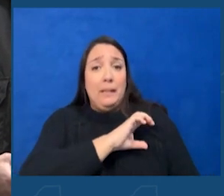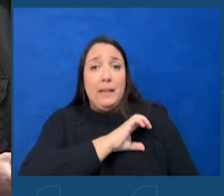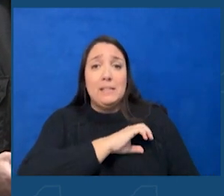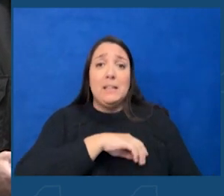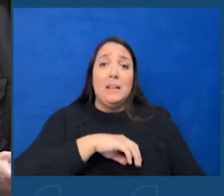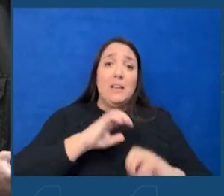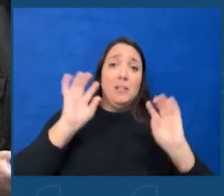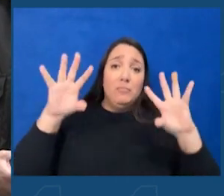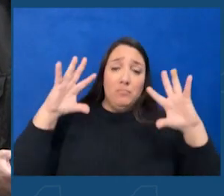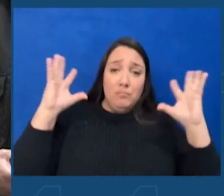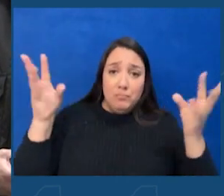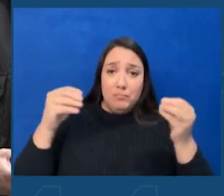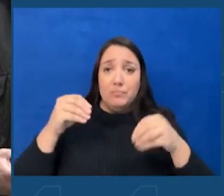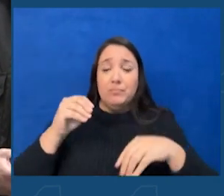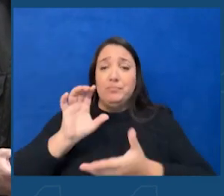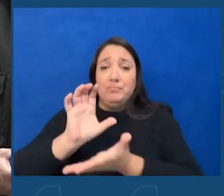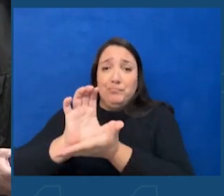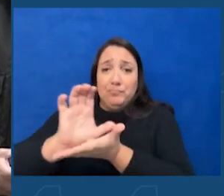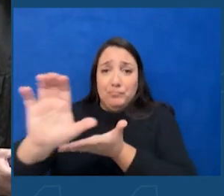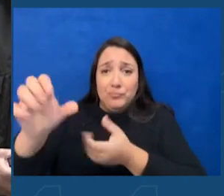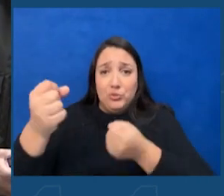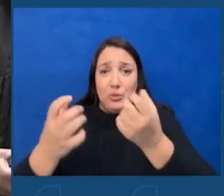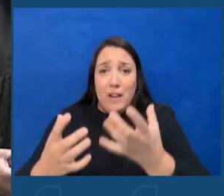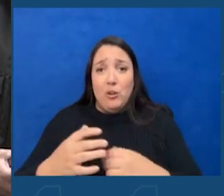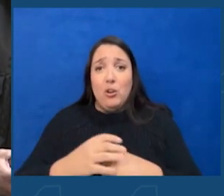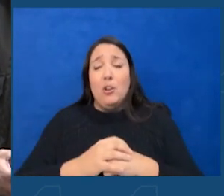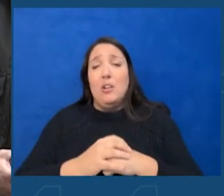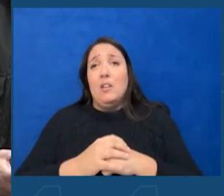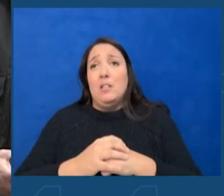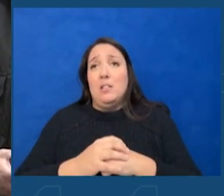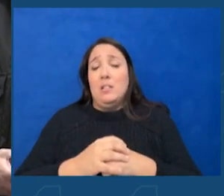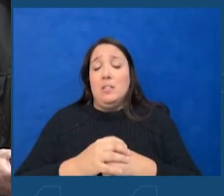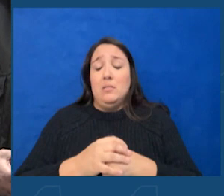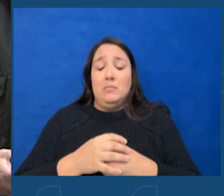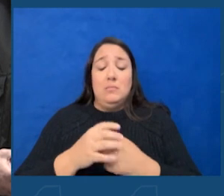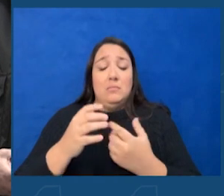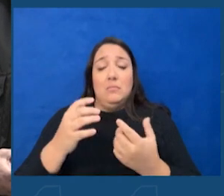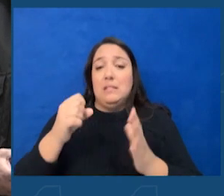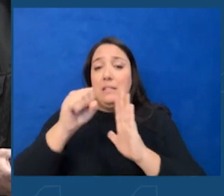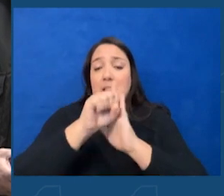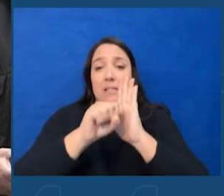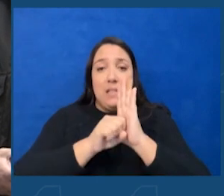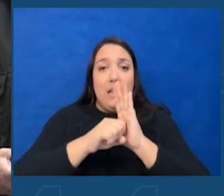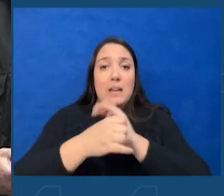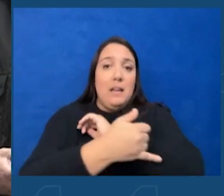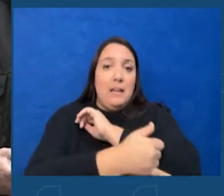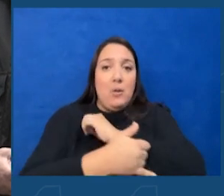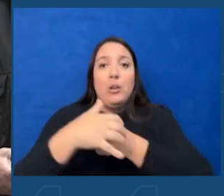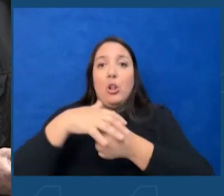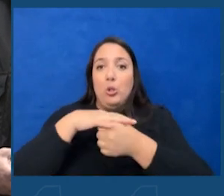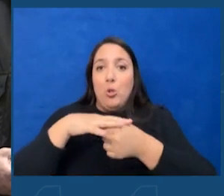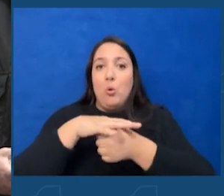drivers, the plow drivers, the mechanics, the state, county, local personnel, this